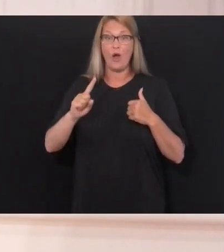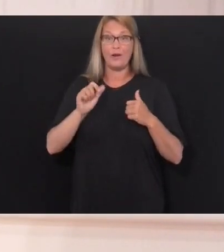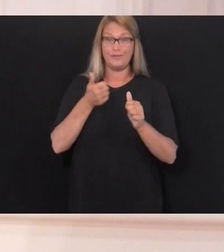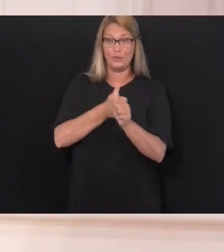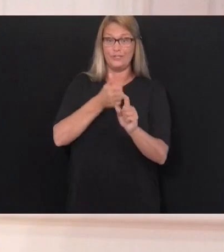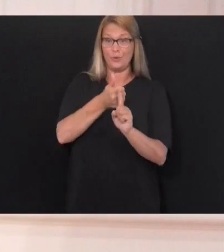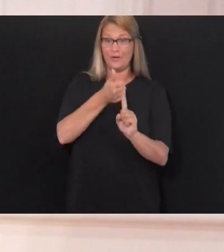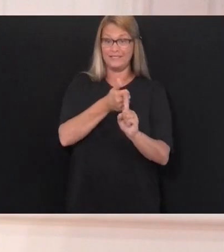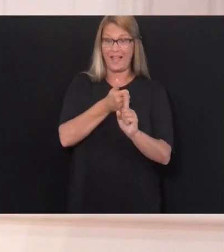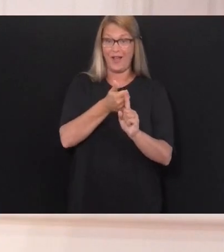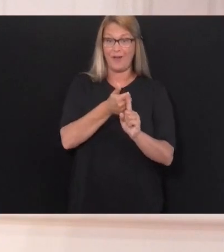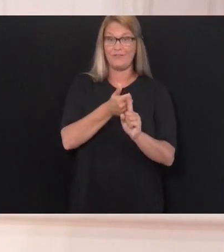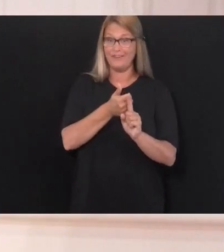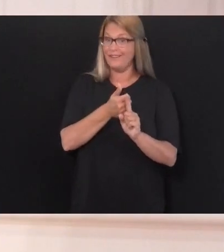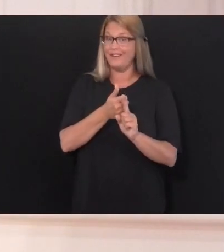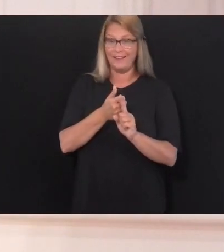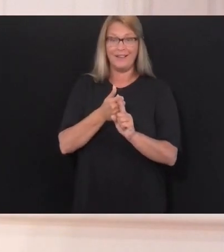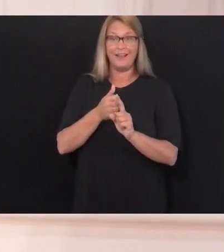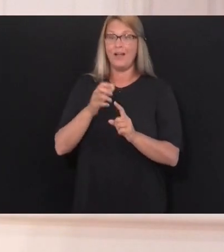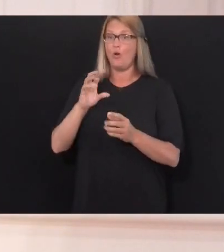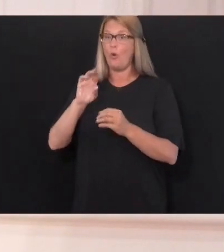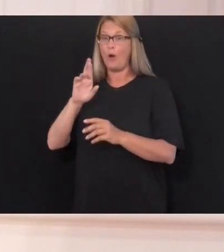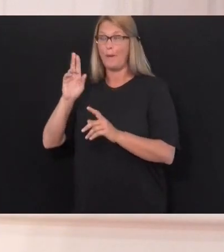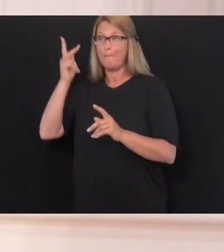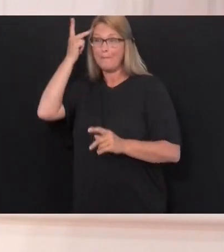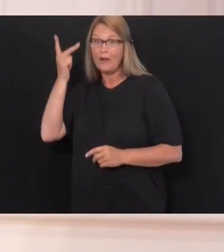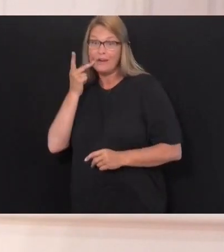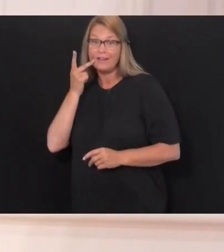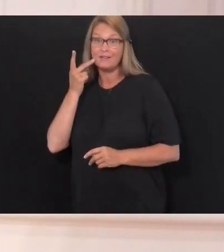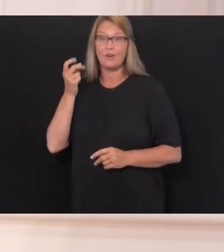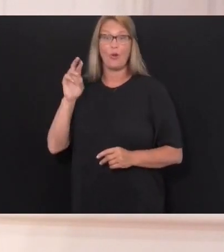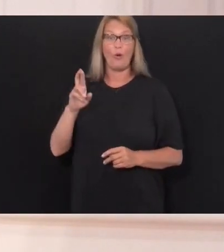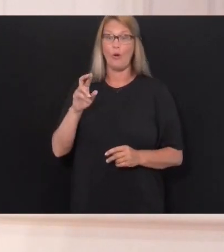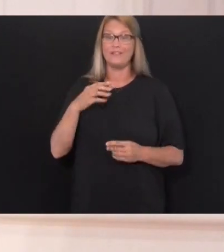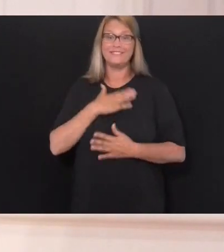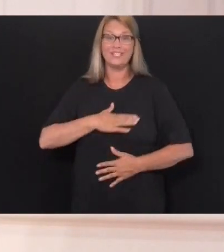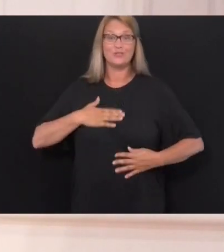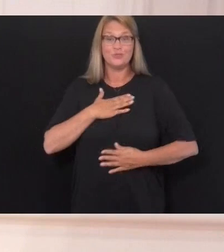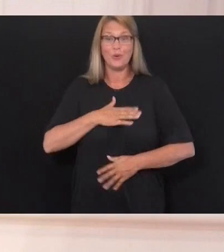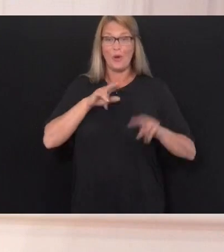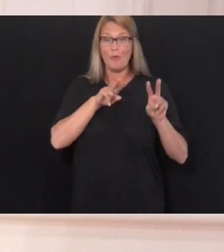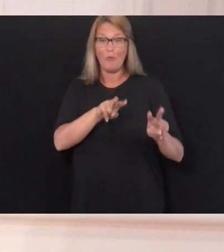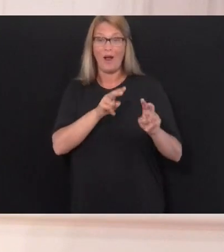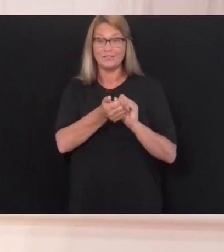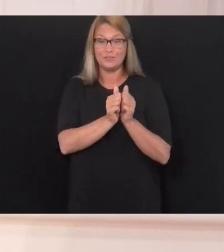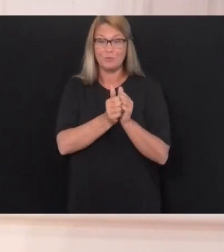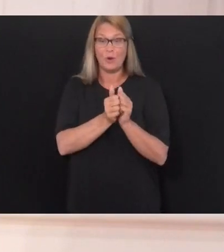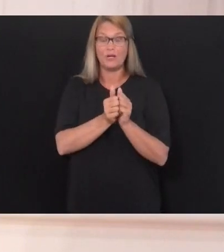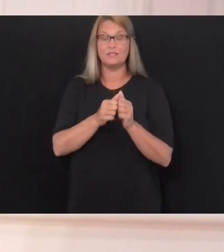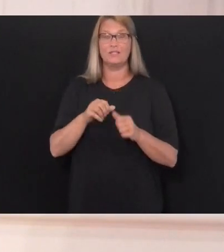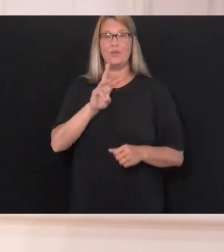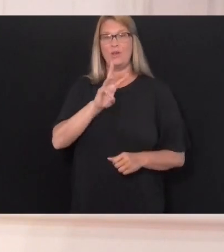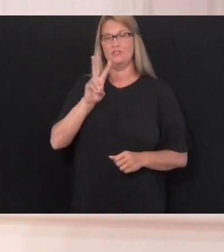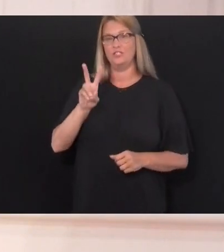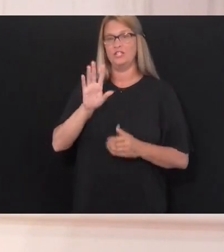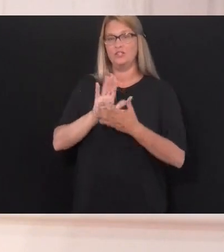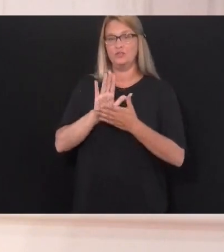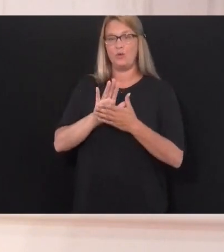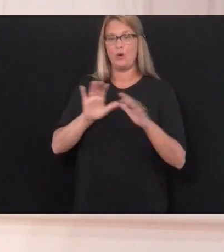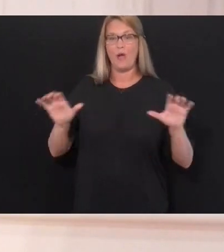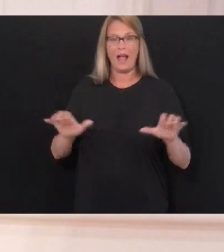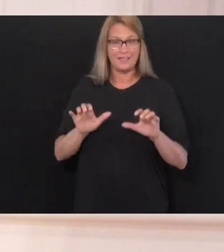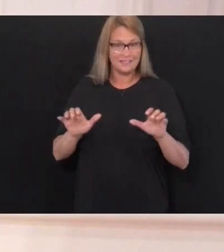really proud to have her. That's for sure. And she comes. You talk about wading in to the pool when there's a